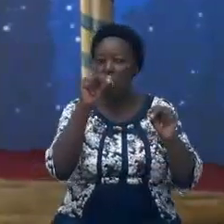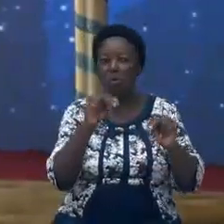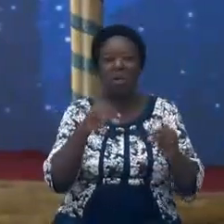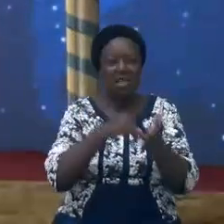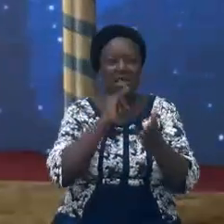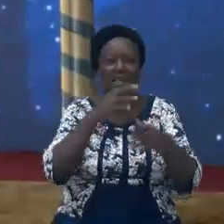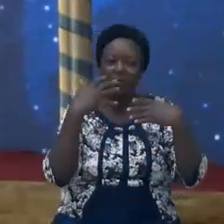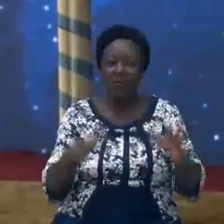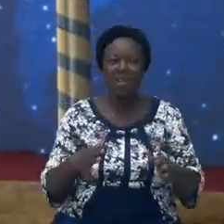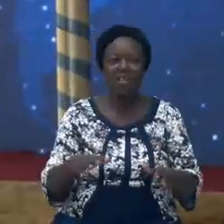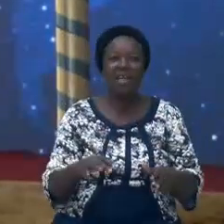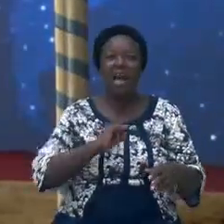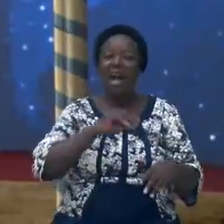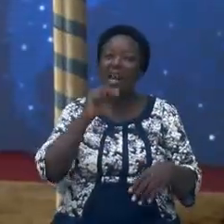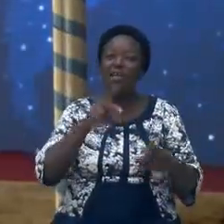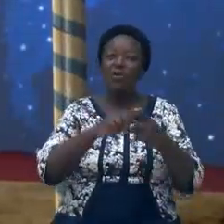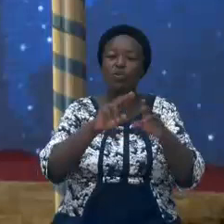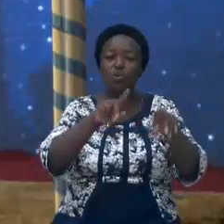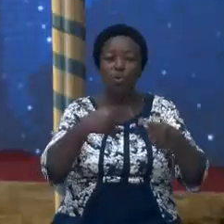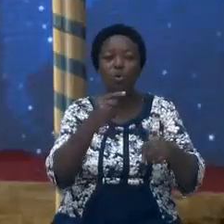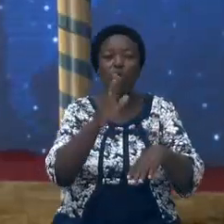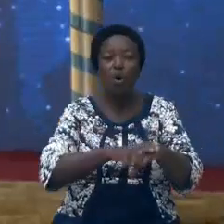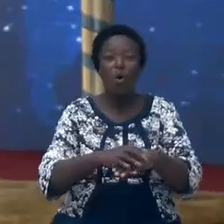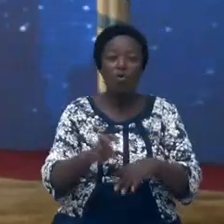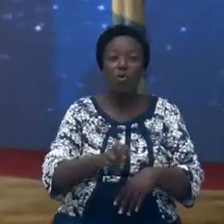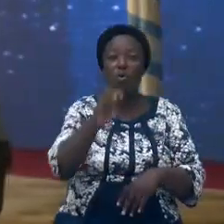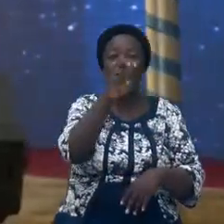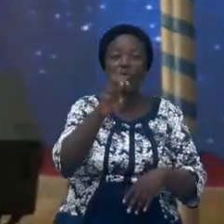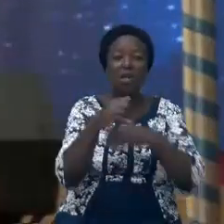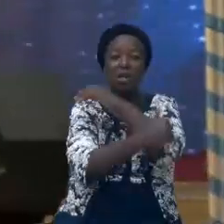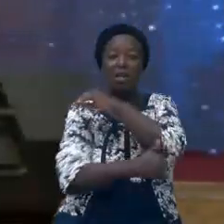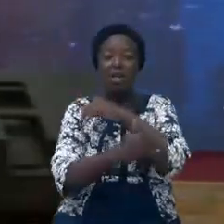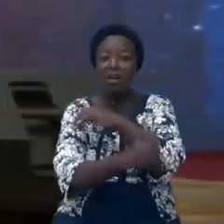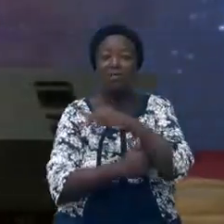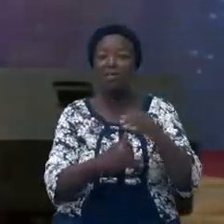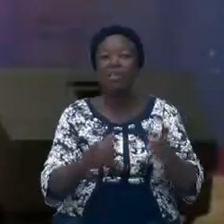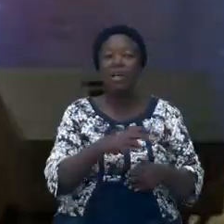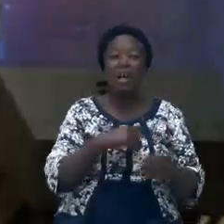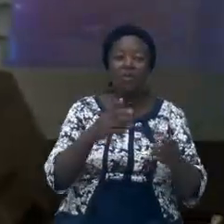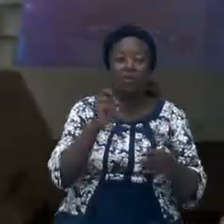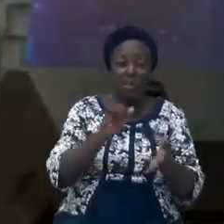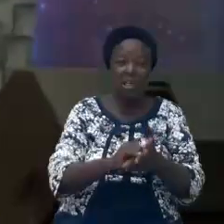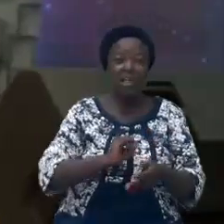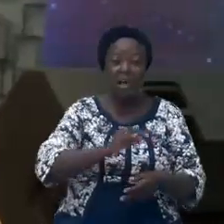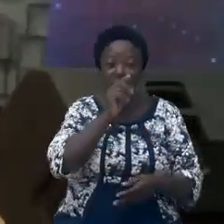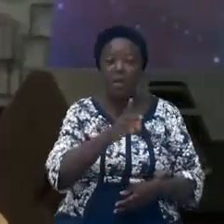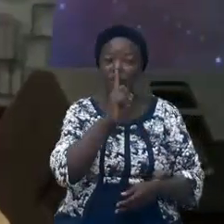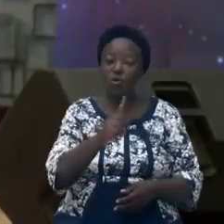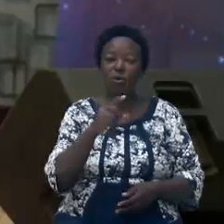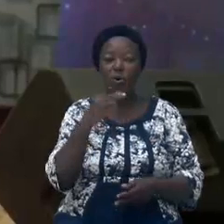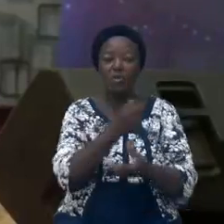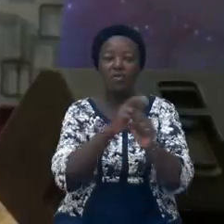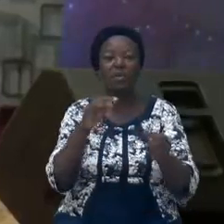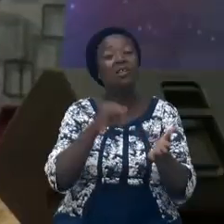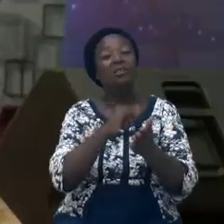this salvation. My brother, it is finished. I need to go on holy pilgrimage so that I will